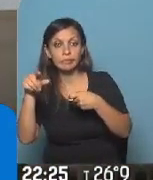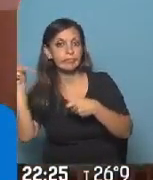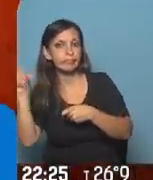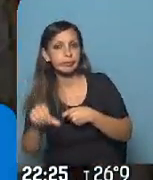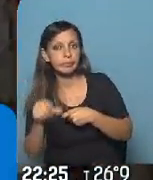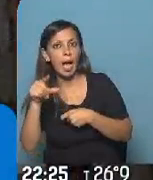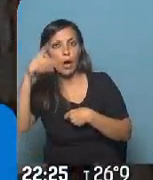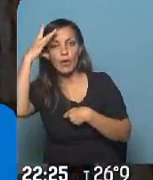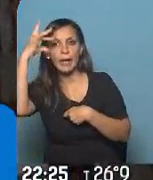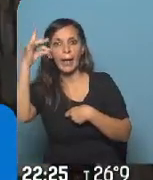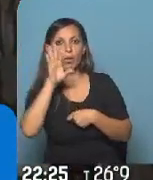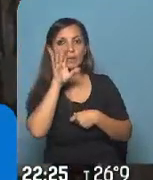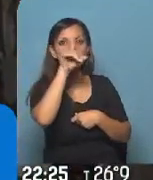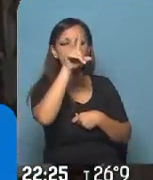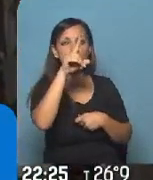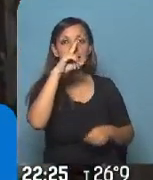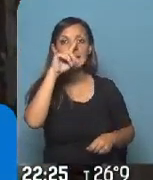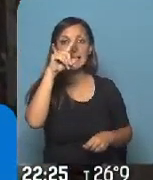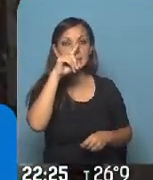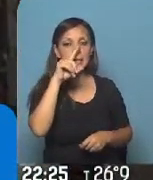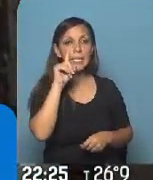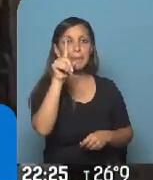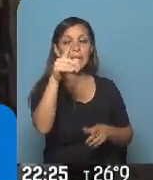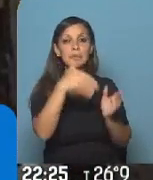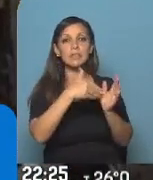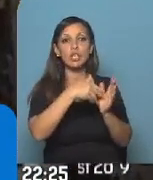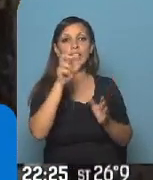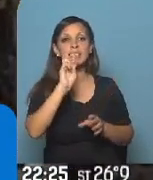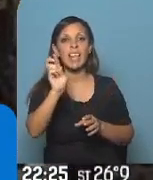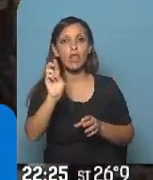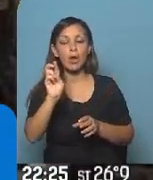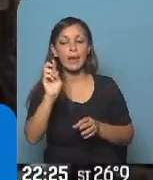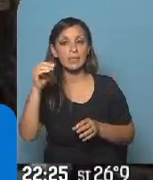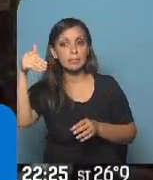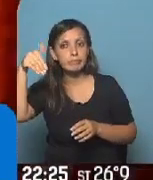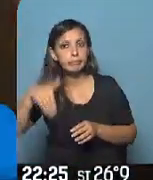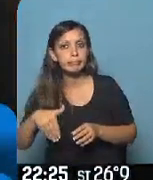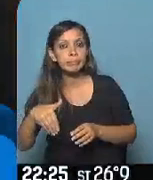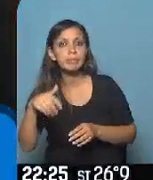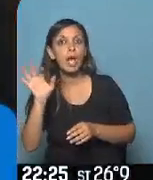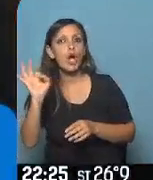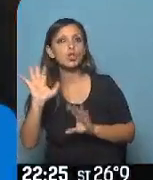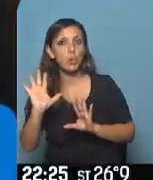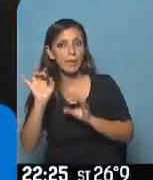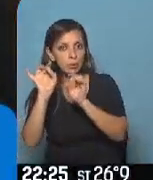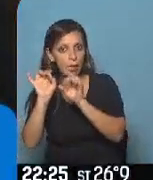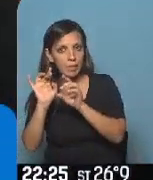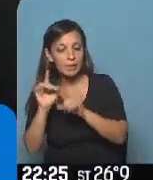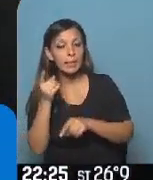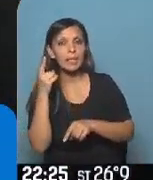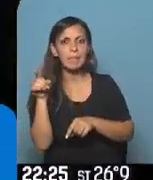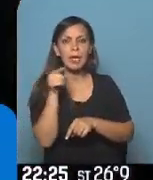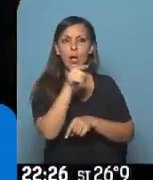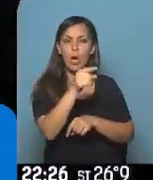nuevo récord, llegando a 77 mil millones de dólares solo en octubre. Y contra lo que declama el presidente